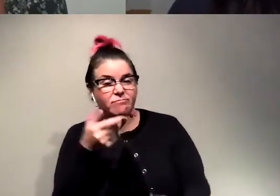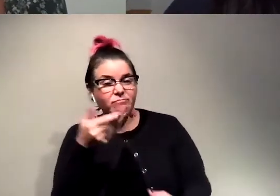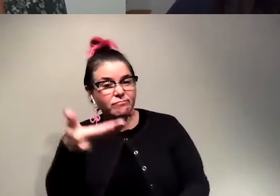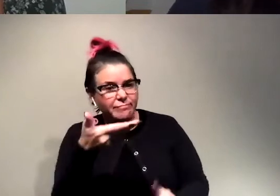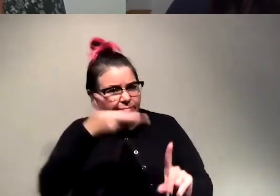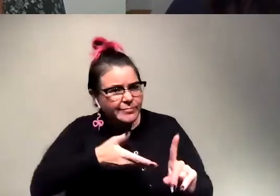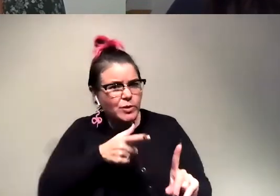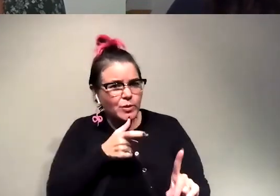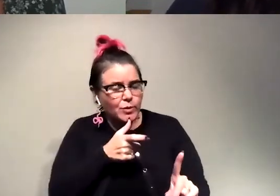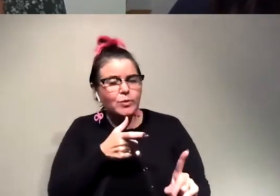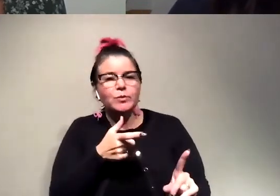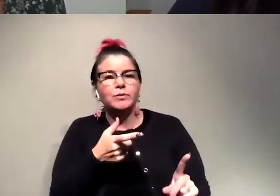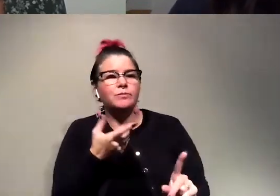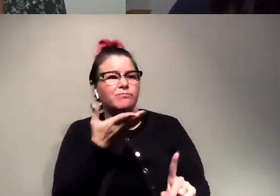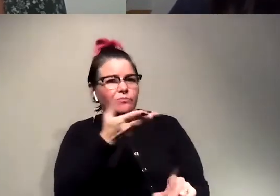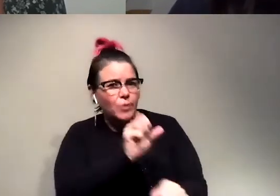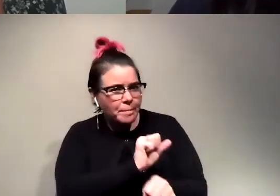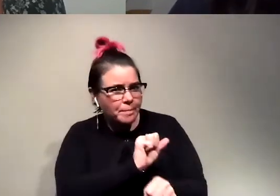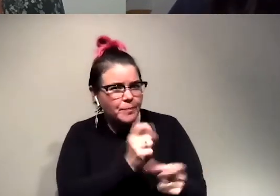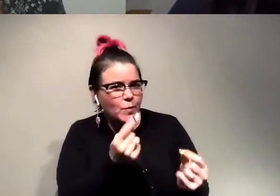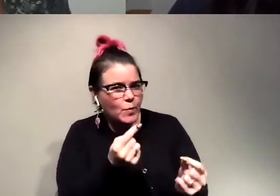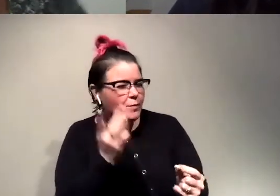are, what you do, and why you like it?